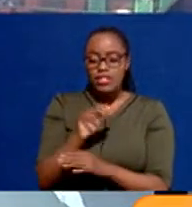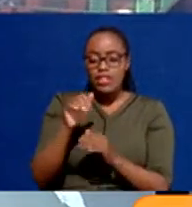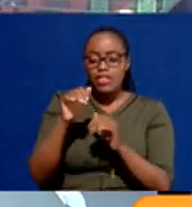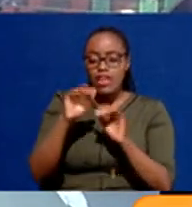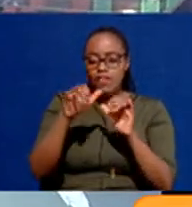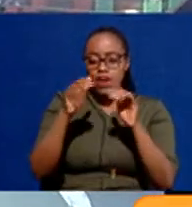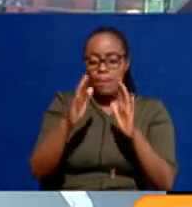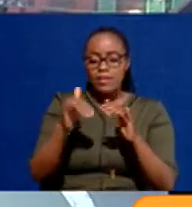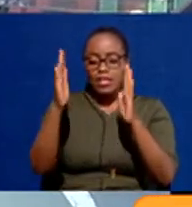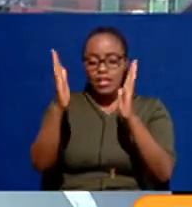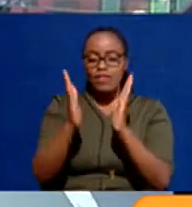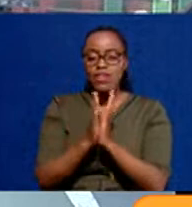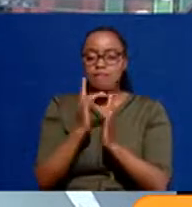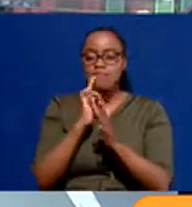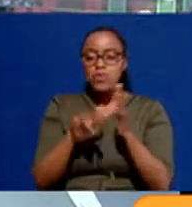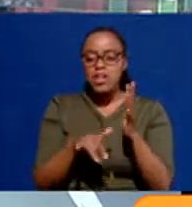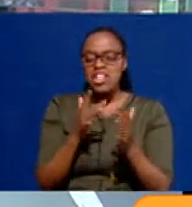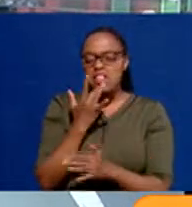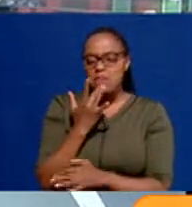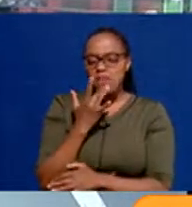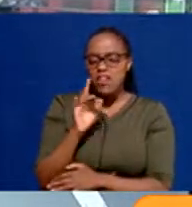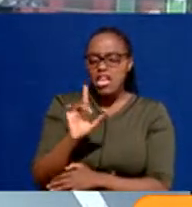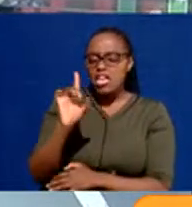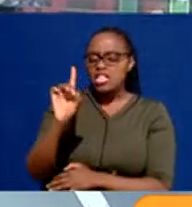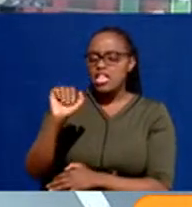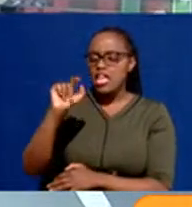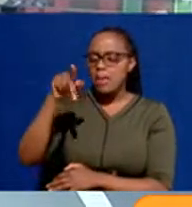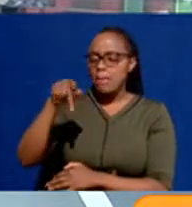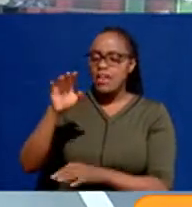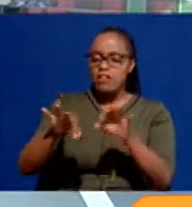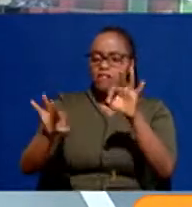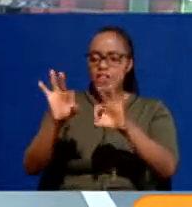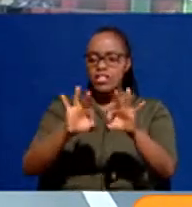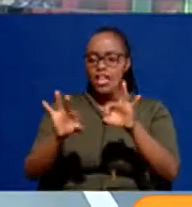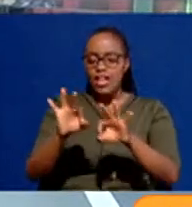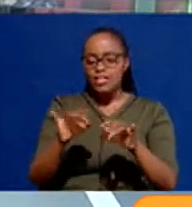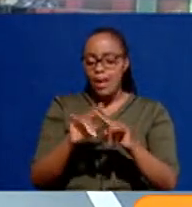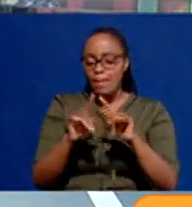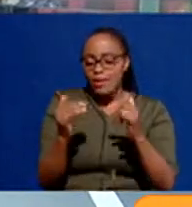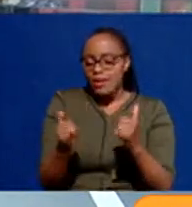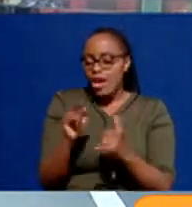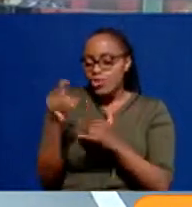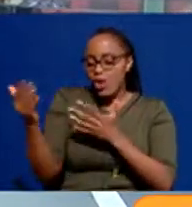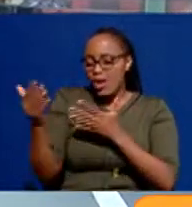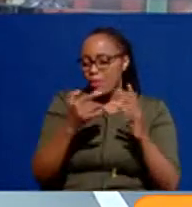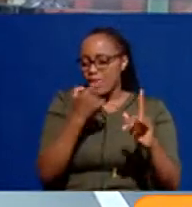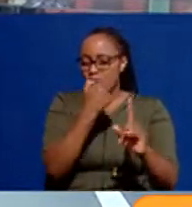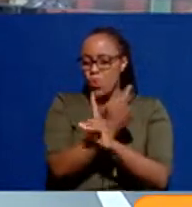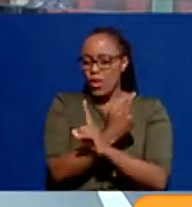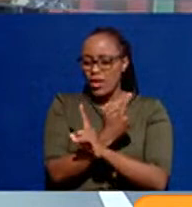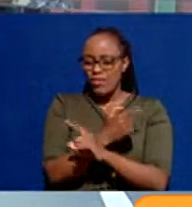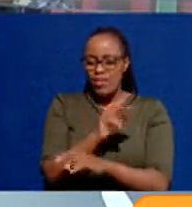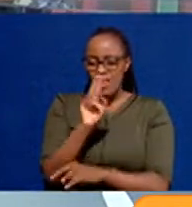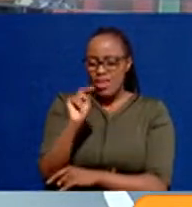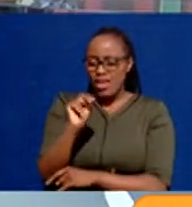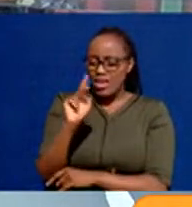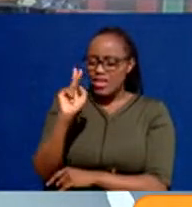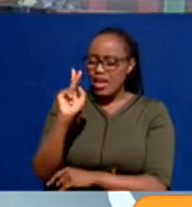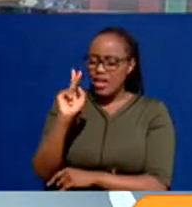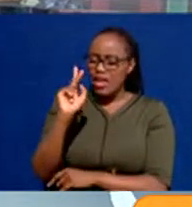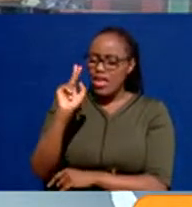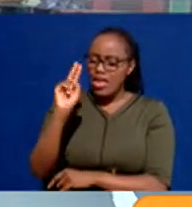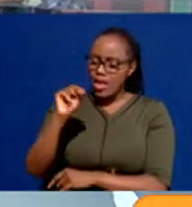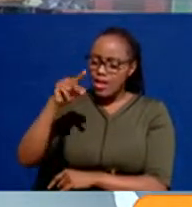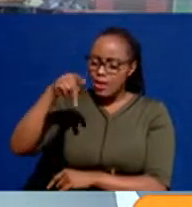in the Rift Valley, for example, I'm told, prefer DAP fertilizer. Yeah. Mm-hmm. And yet this is what you're bringing, NPK primarily.